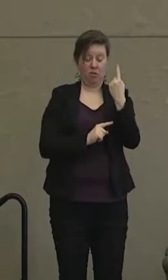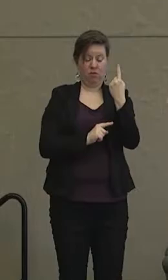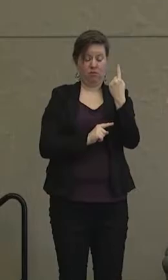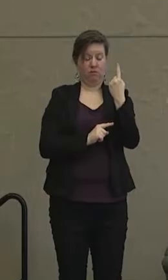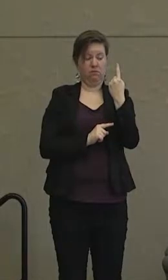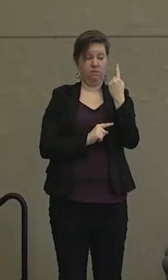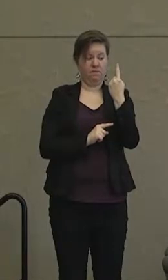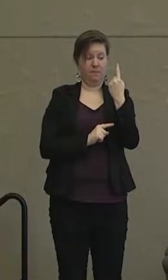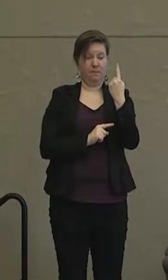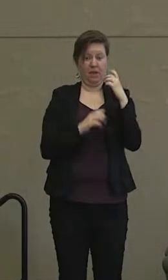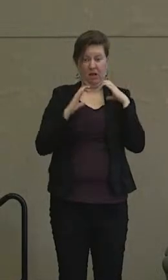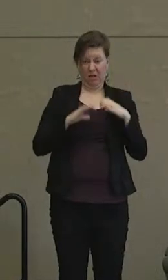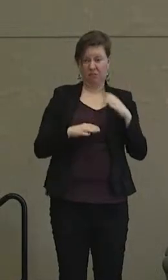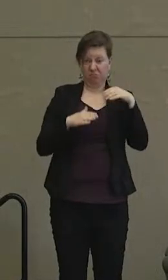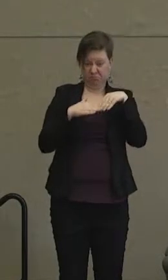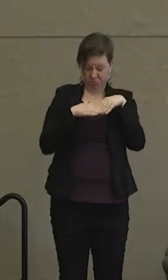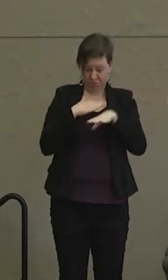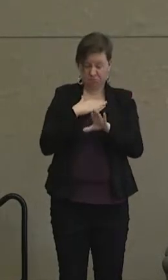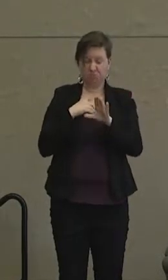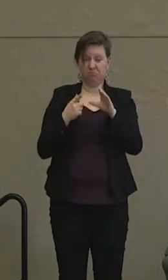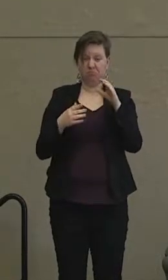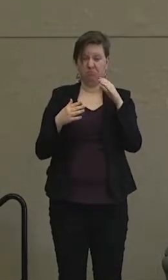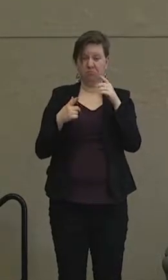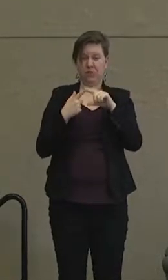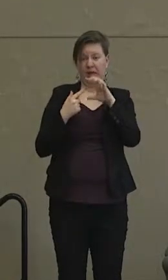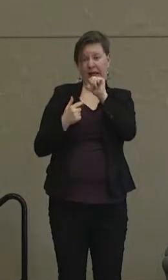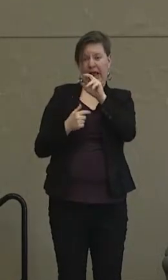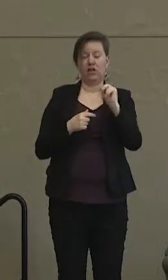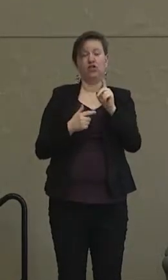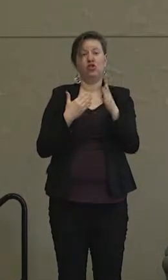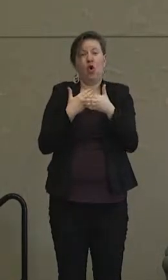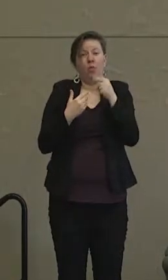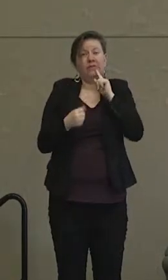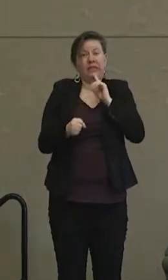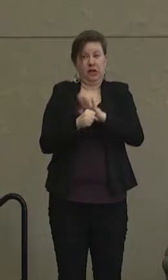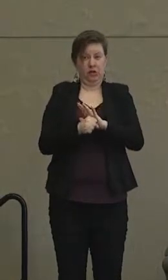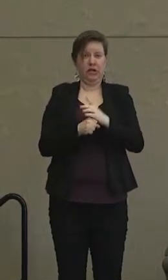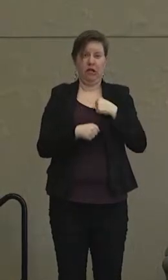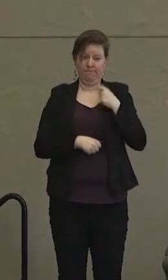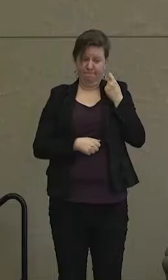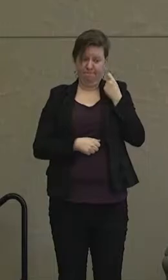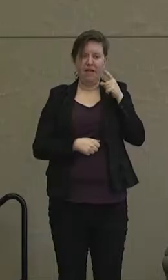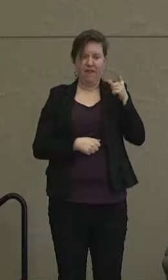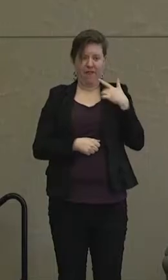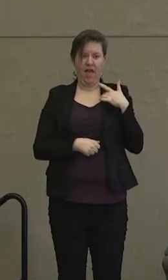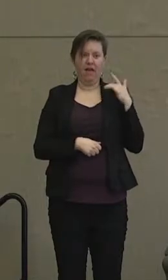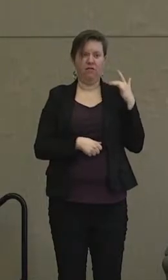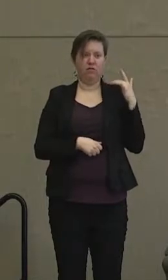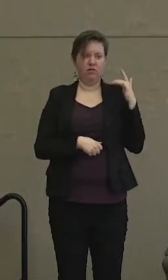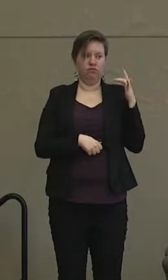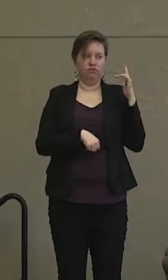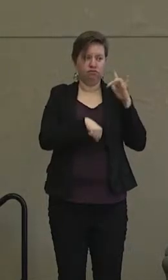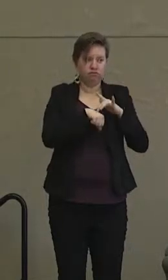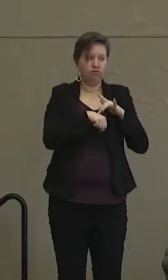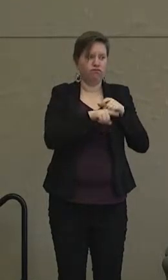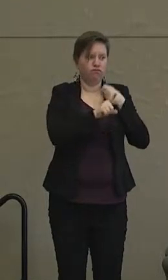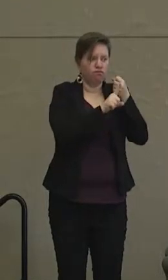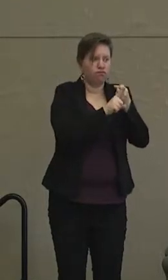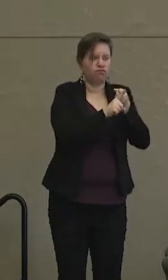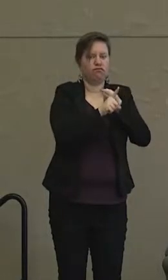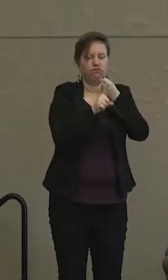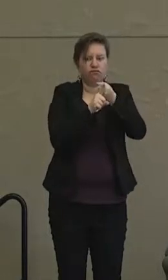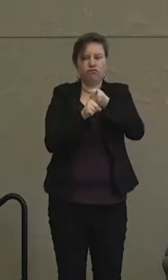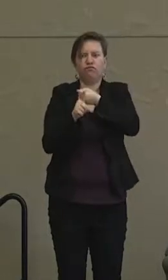Whenever a client comes to CAN, it is almost a guarantee, I realize, that they have touched multiple points in